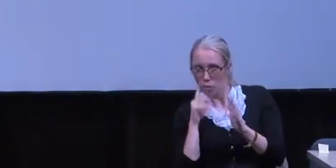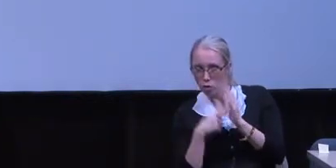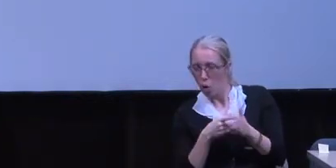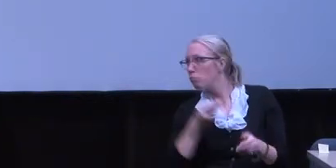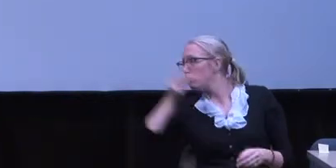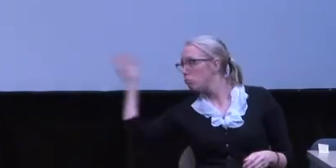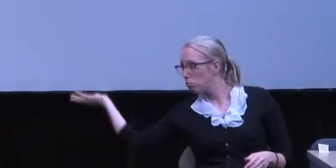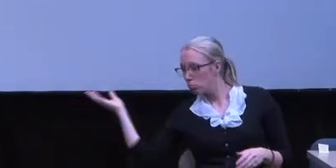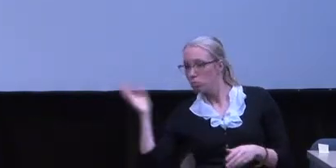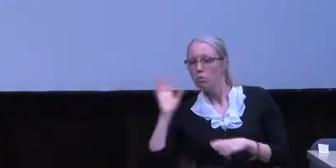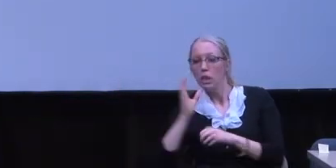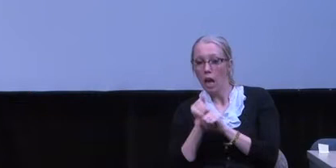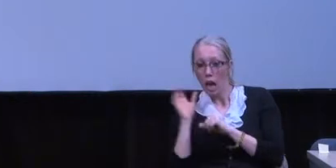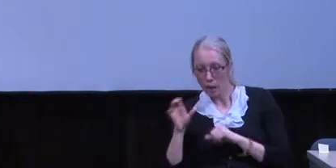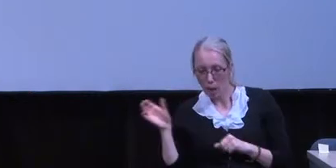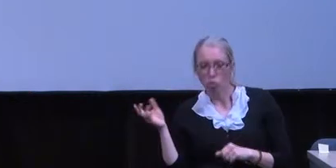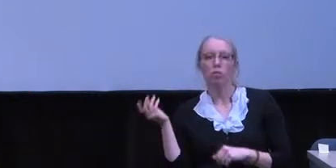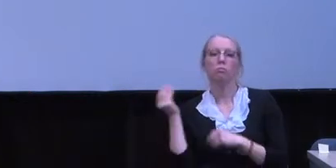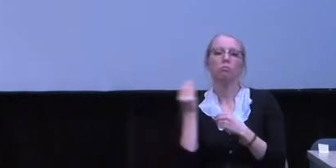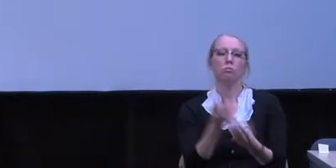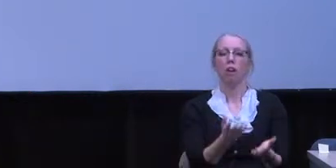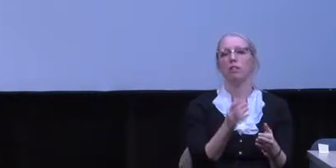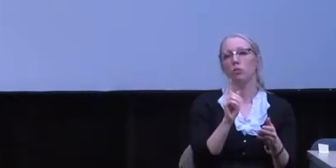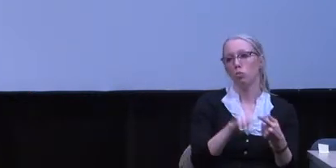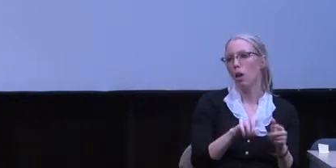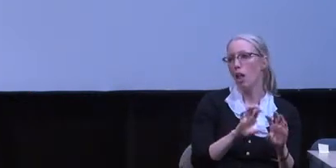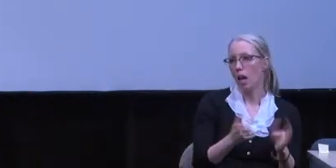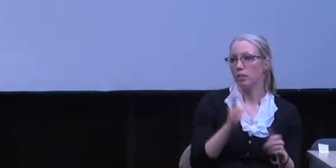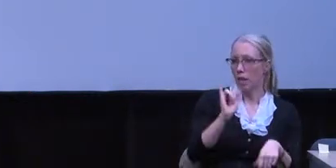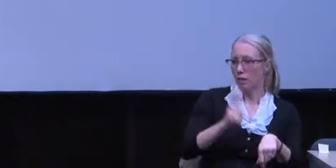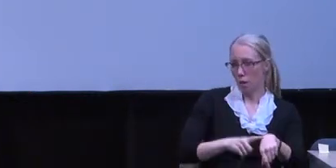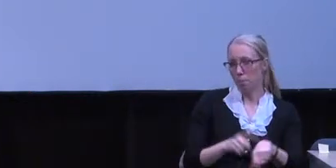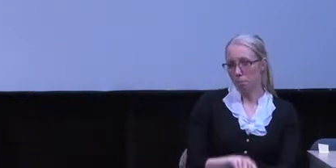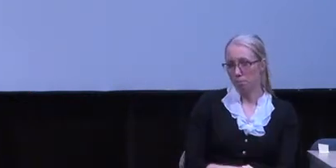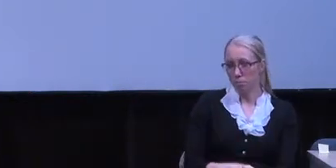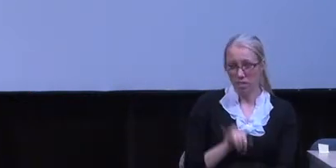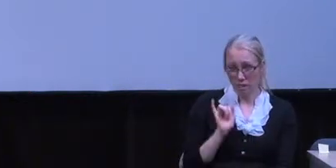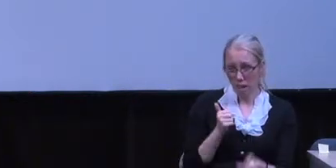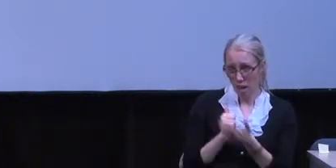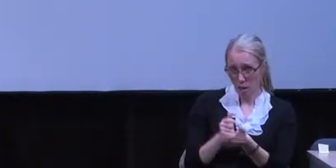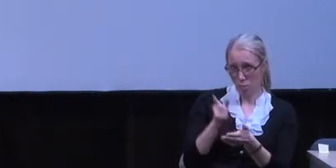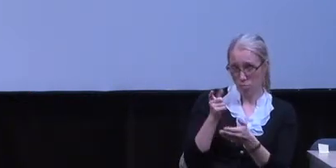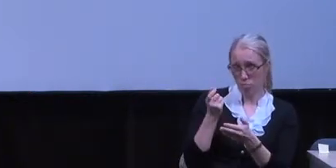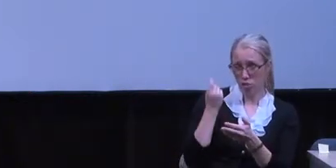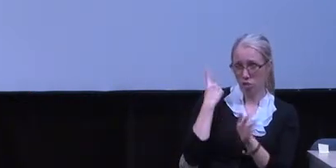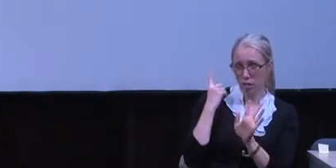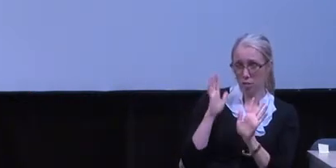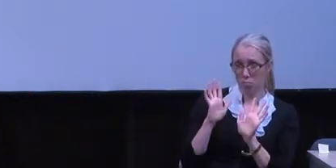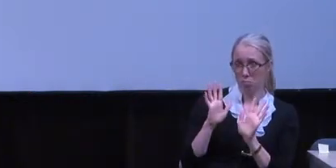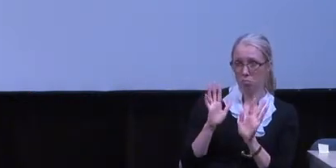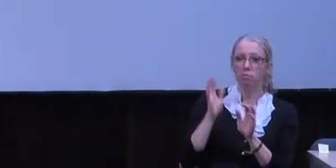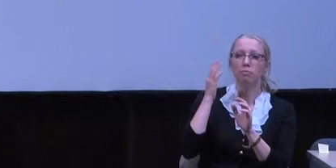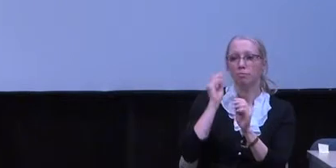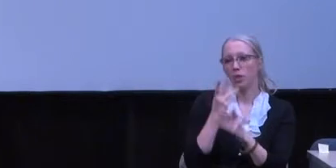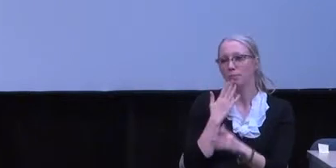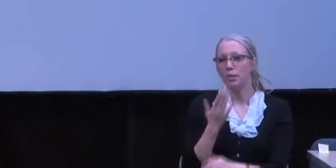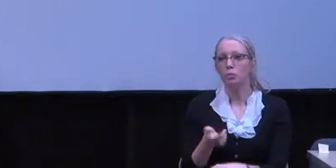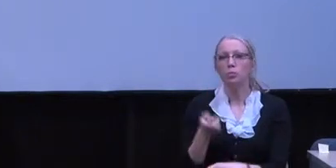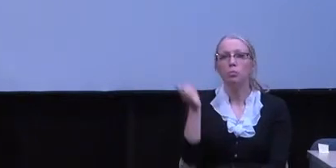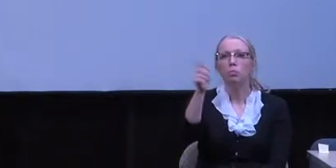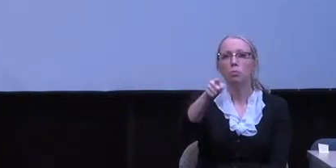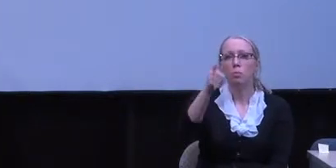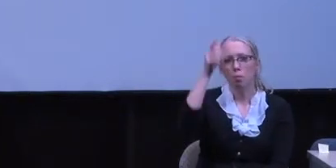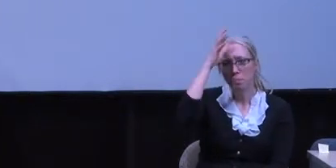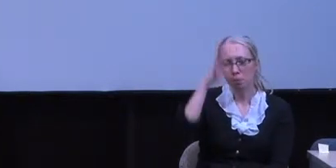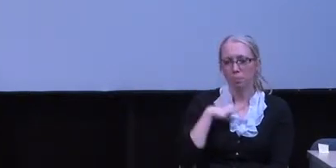captions before the date that you would like to show them in class. Is that helpful? Okay, perfect. Yes, you. What